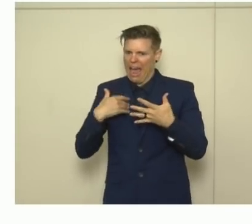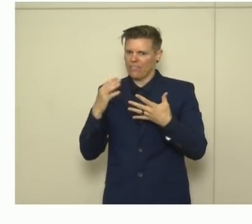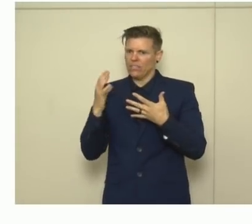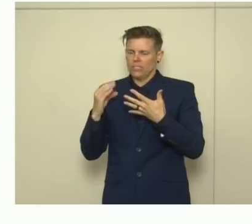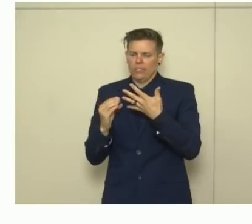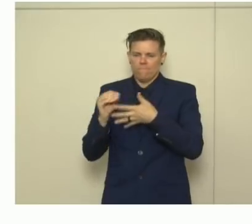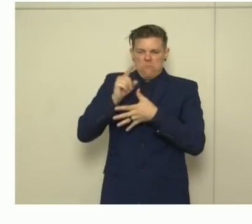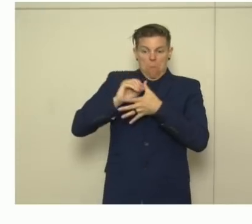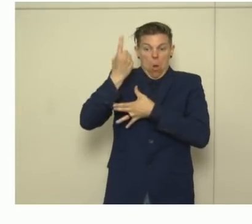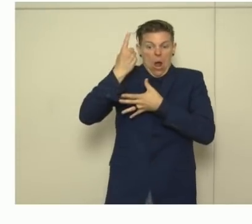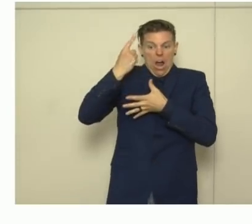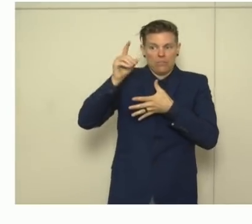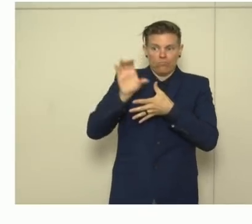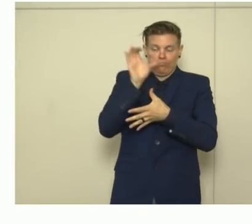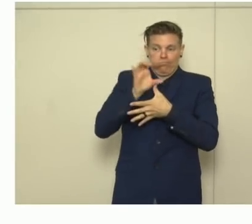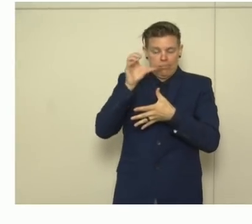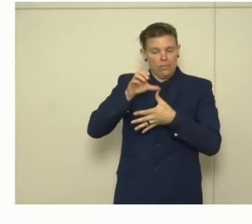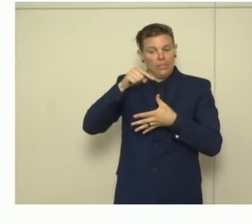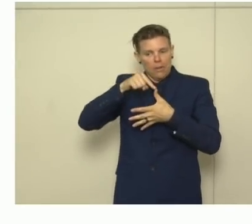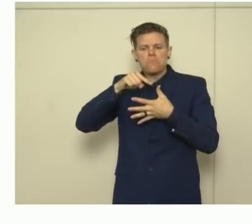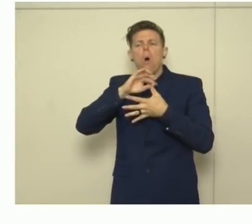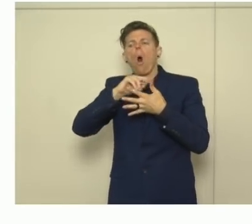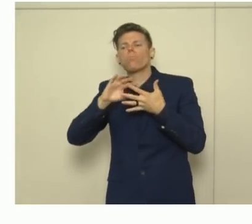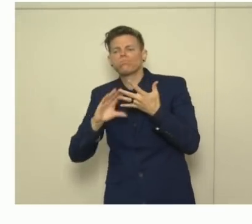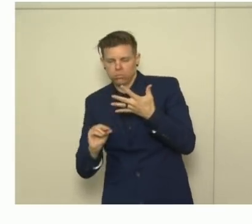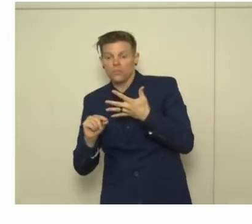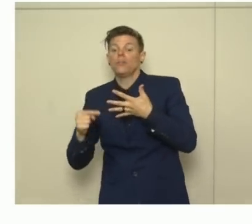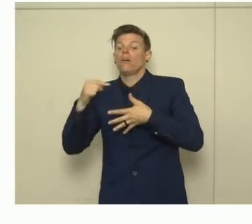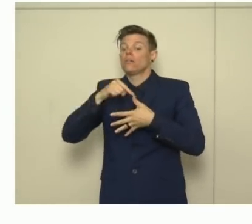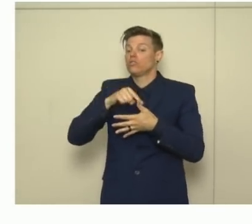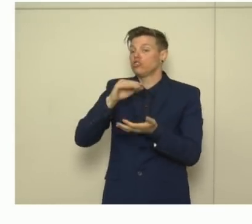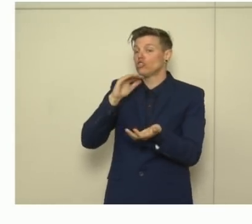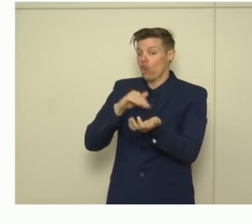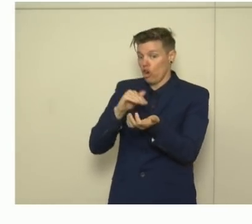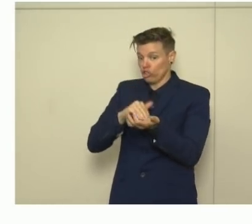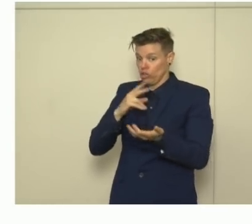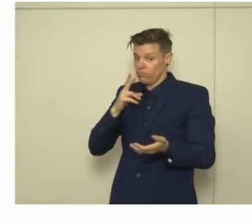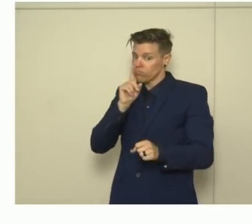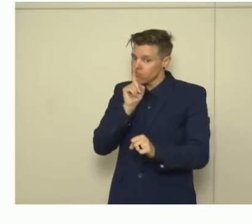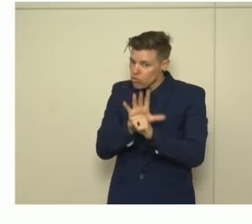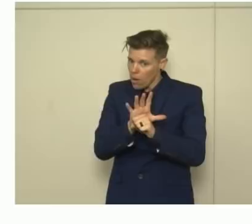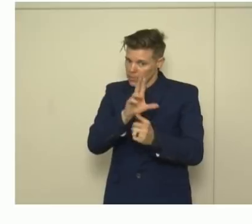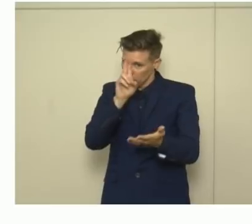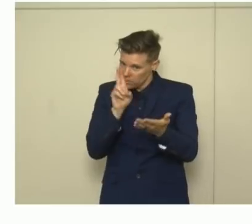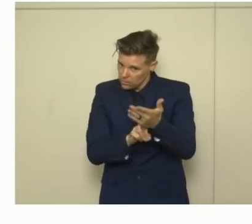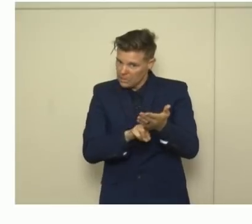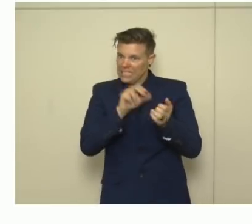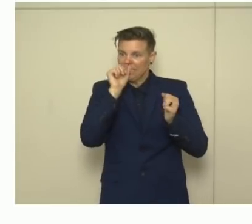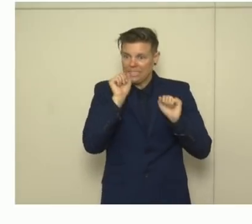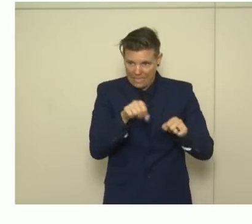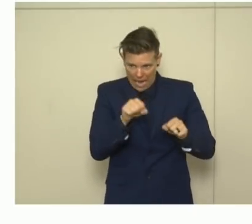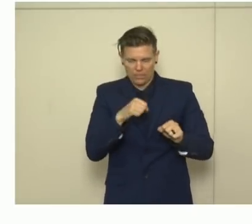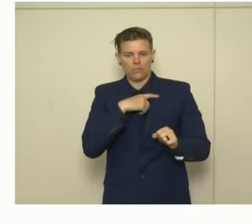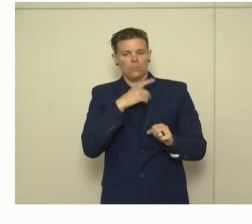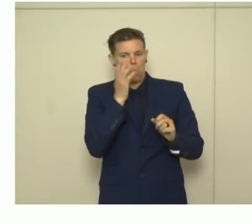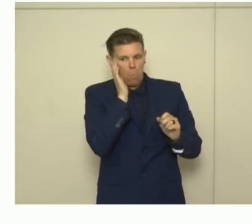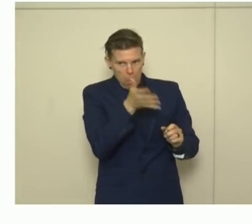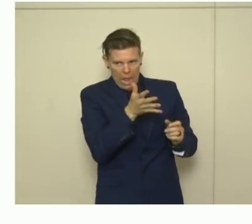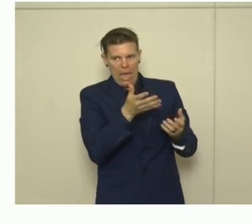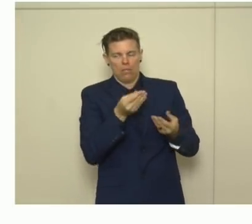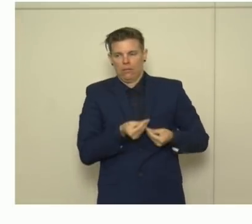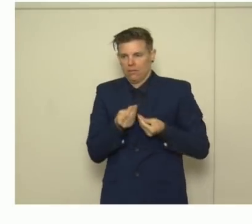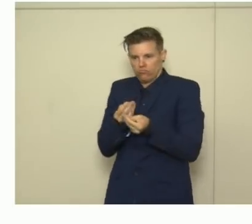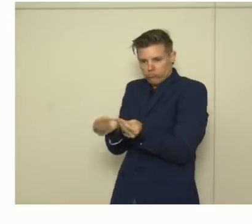that says, I will, in exchange for getting some of this vaccine, I am going to give it only to high priority